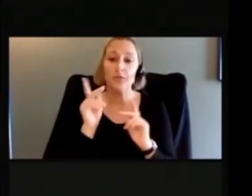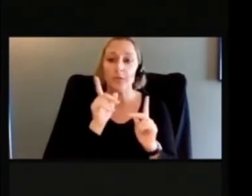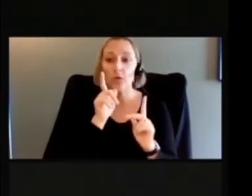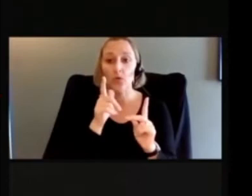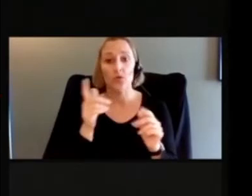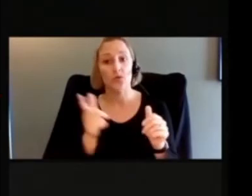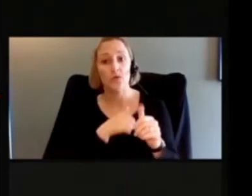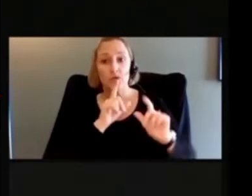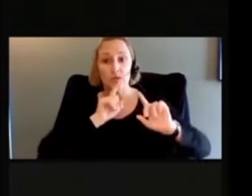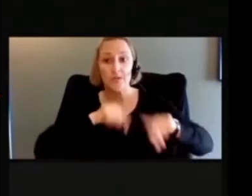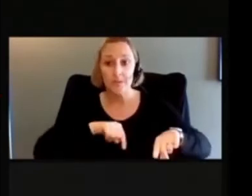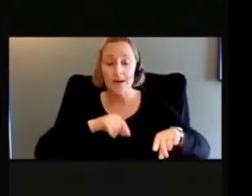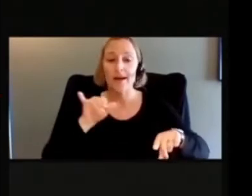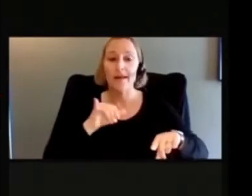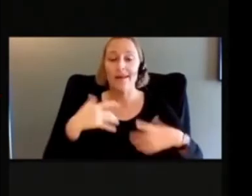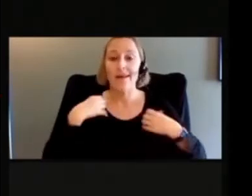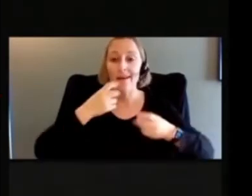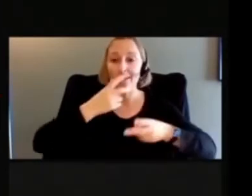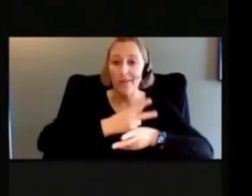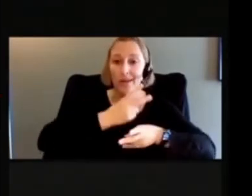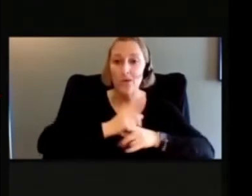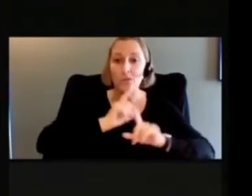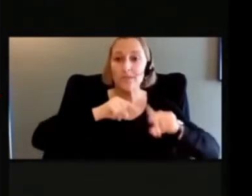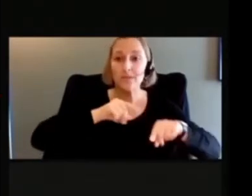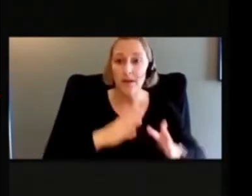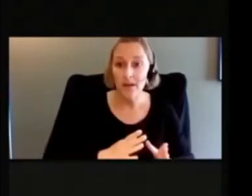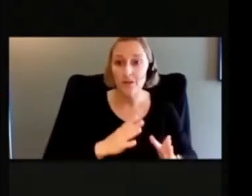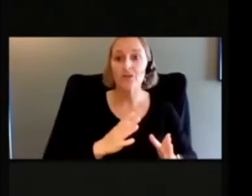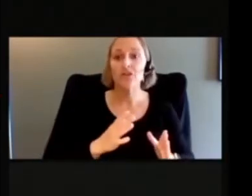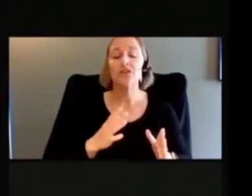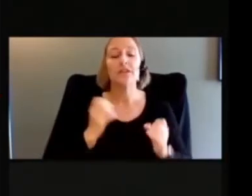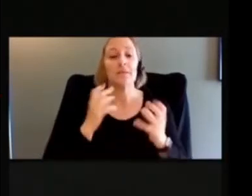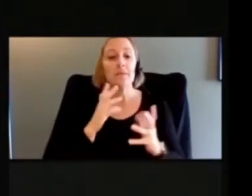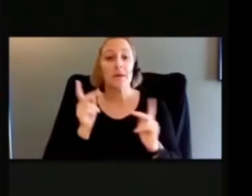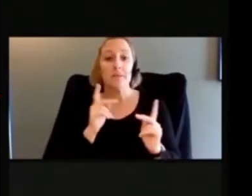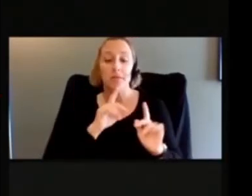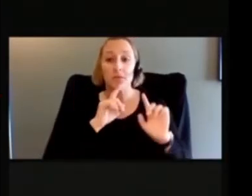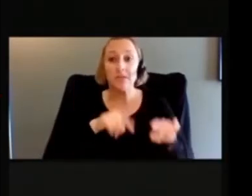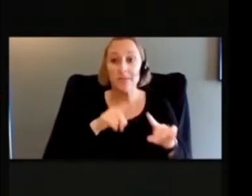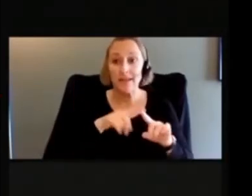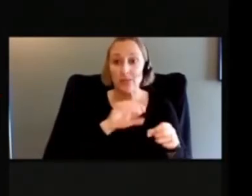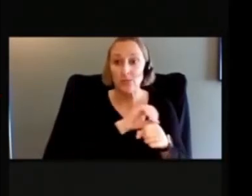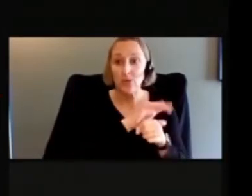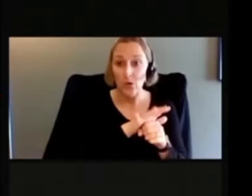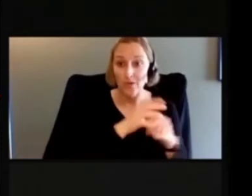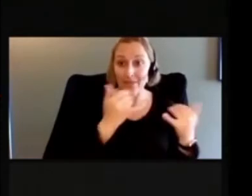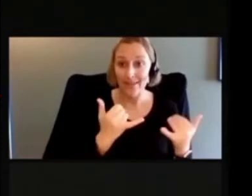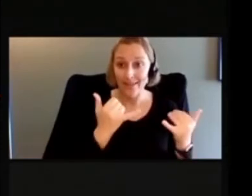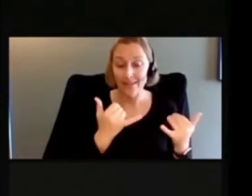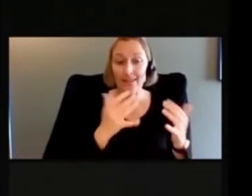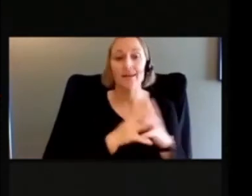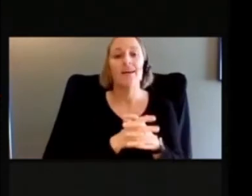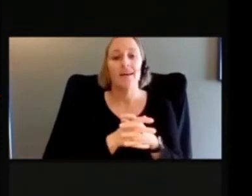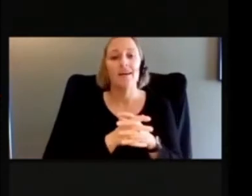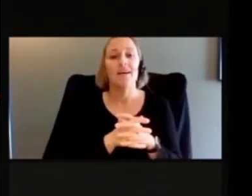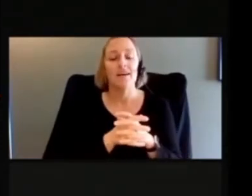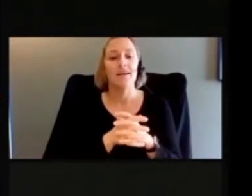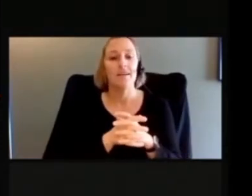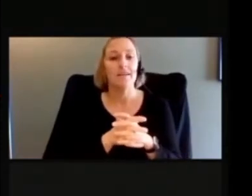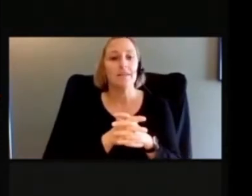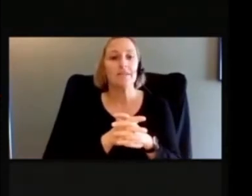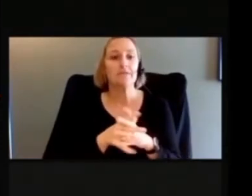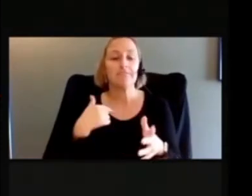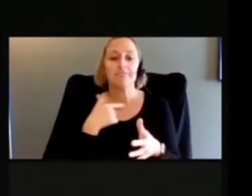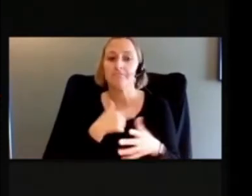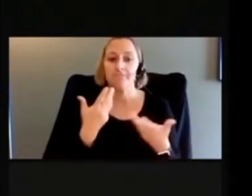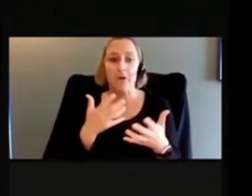healthcare responders, like Dr. Sikka, are responding to COVID, we know that there's already